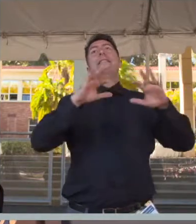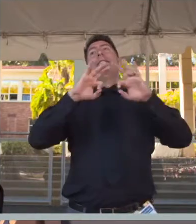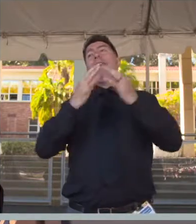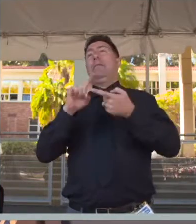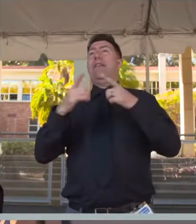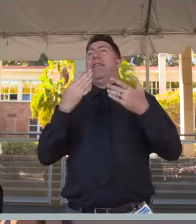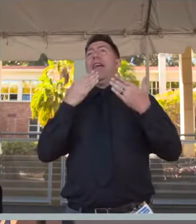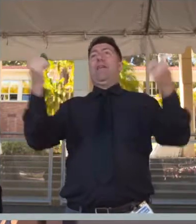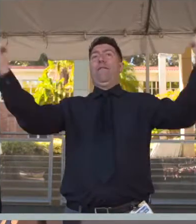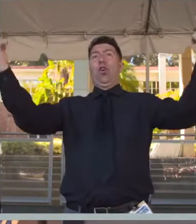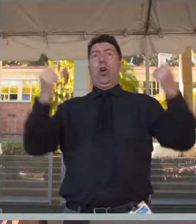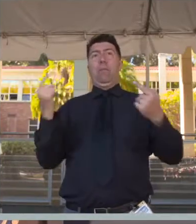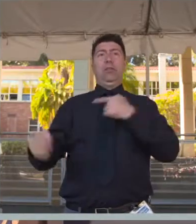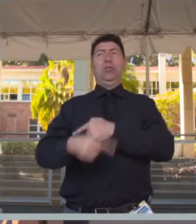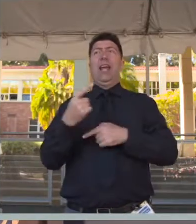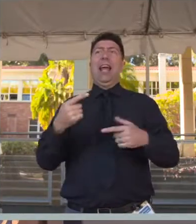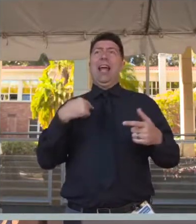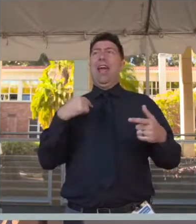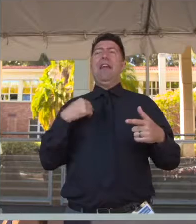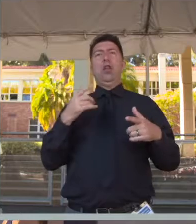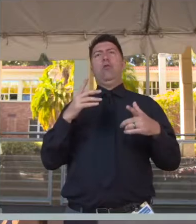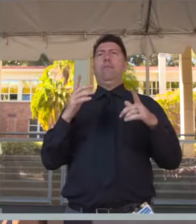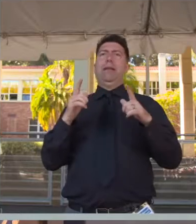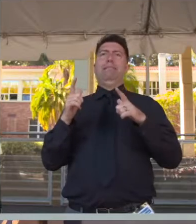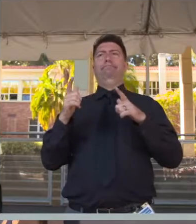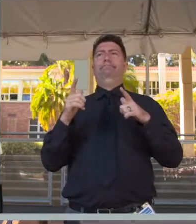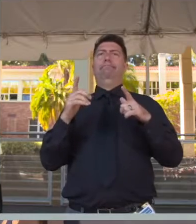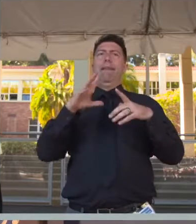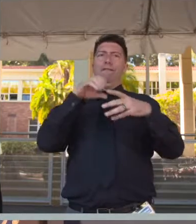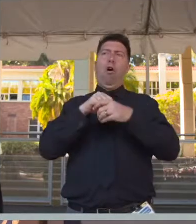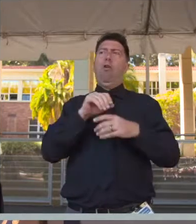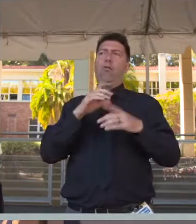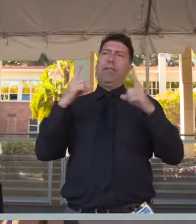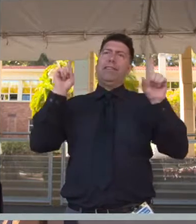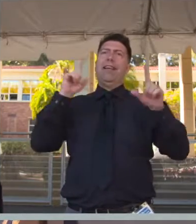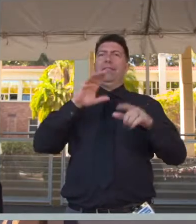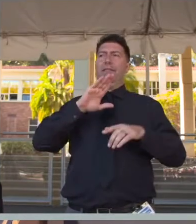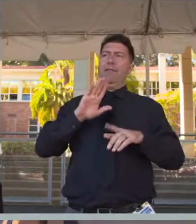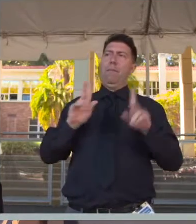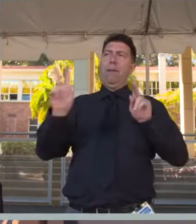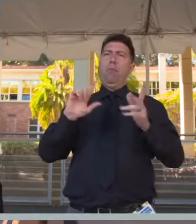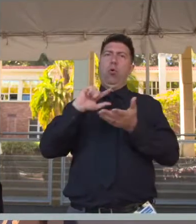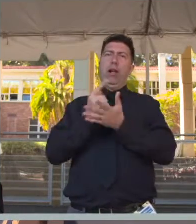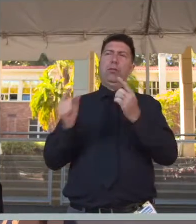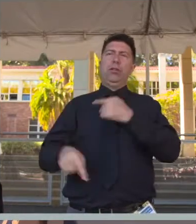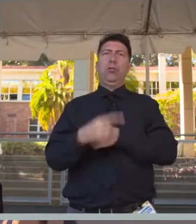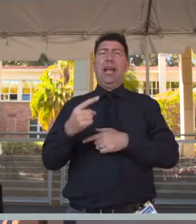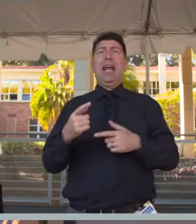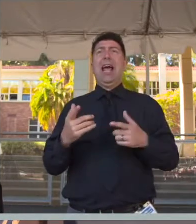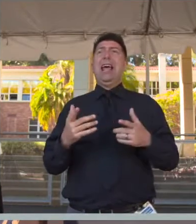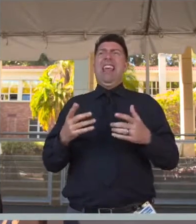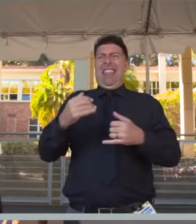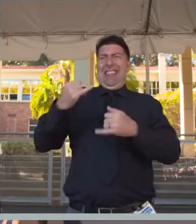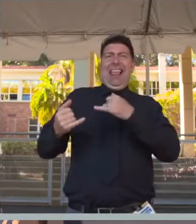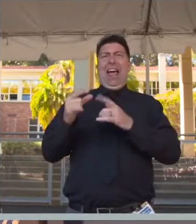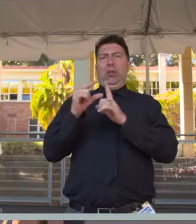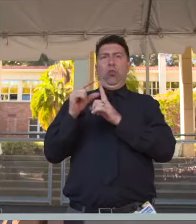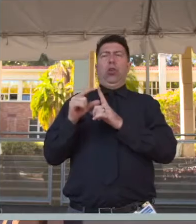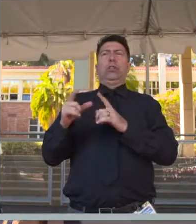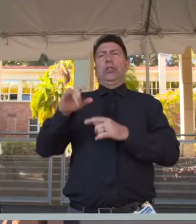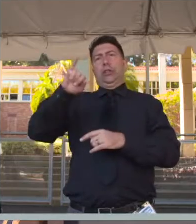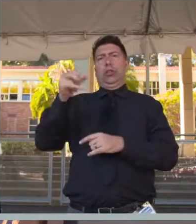that you joined us today and that you have played such important roles in the success of our graduates. I will leave you with the words of John